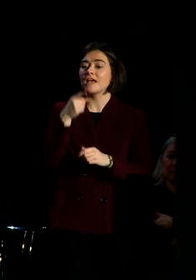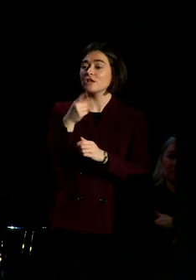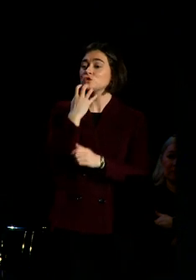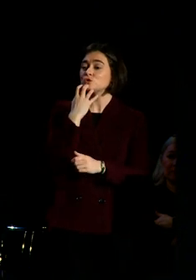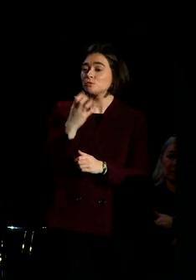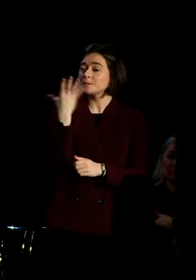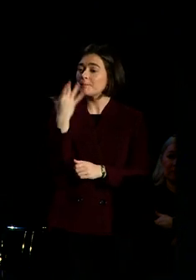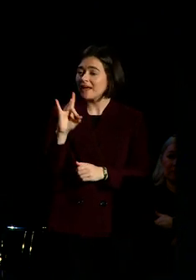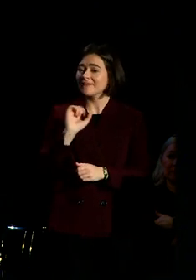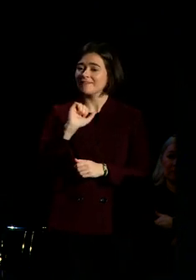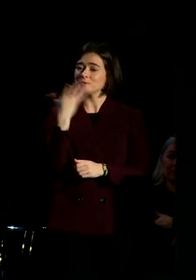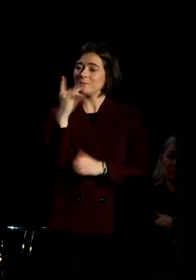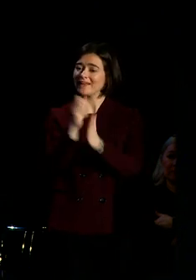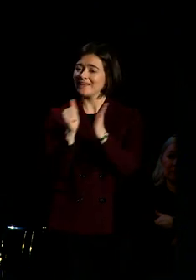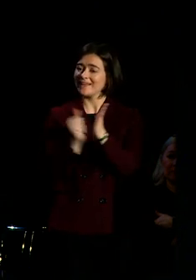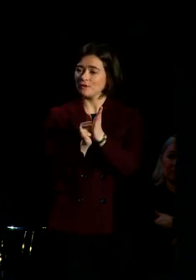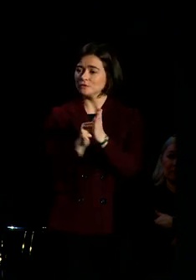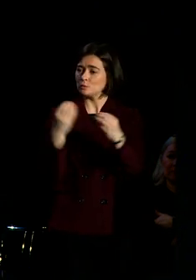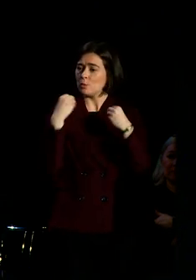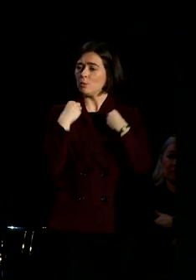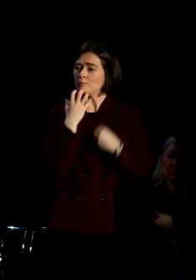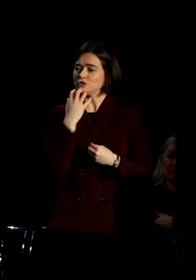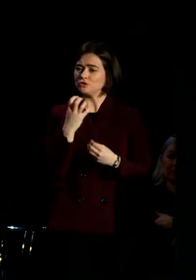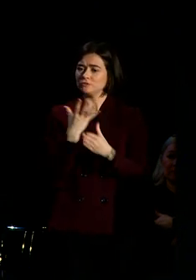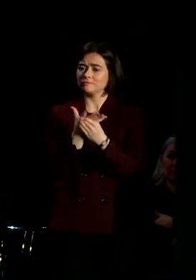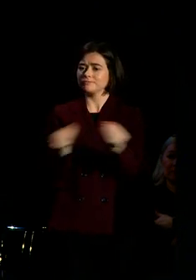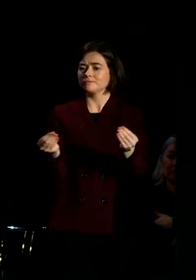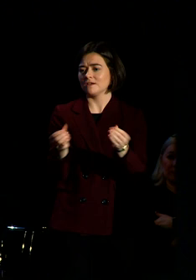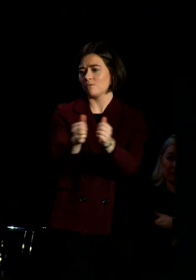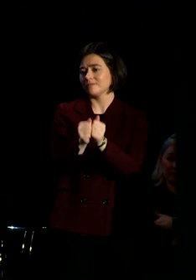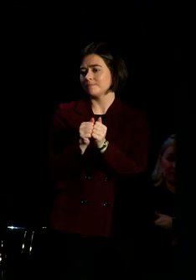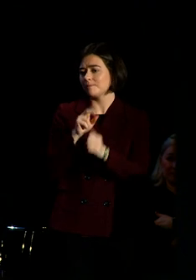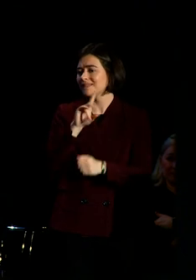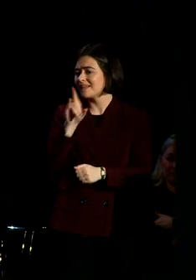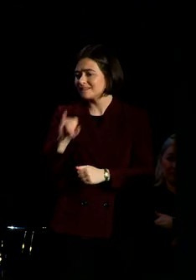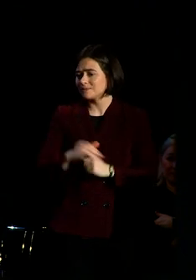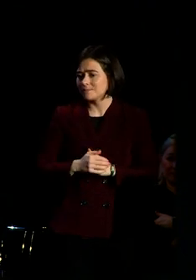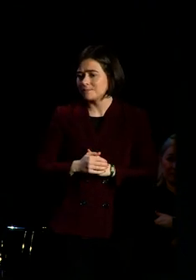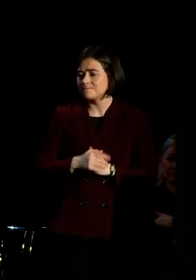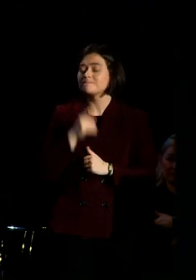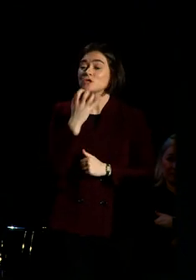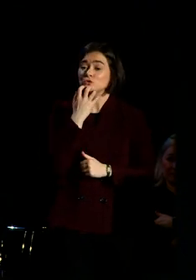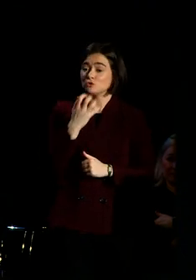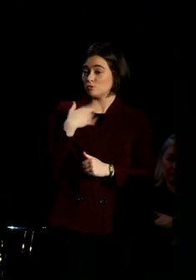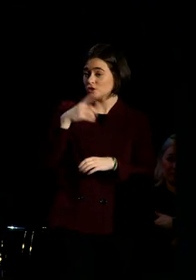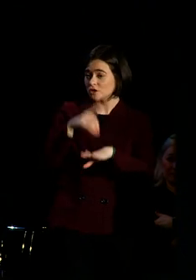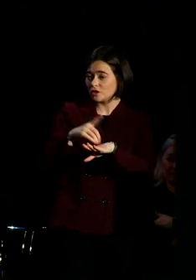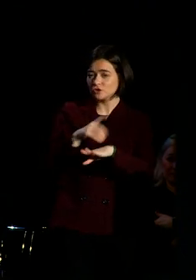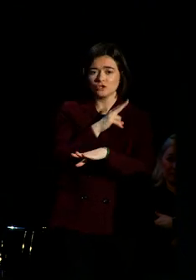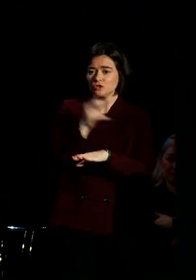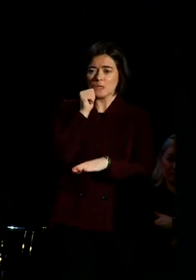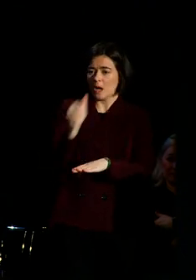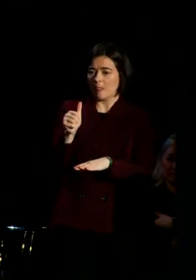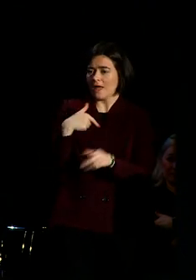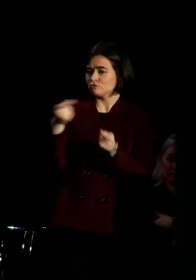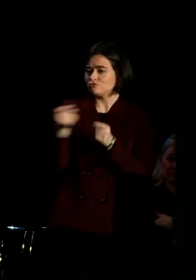and bank accounts belonging to Jews were confiscated. Jewish doctors were forbidden to treat